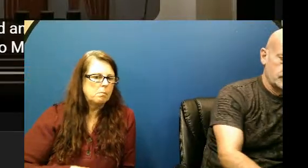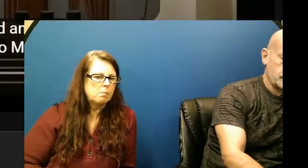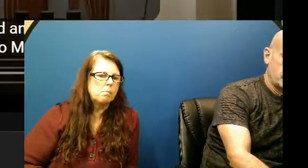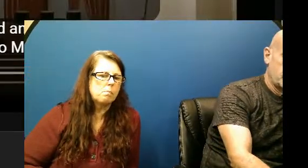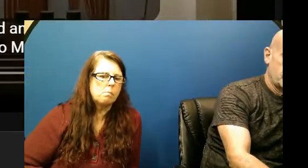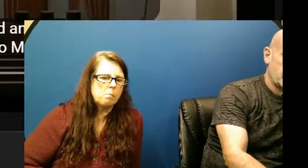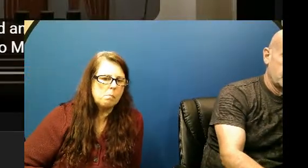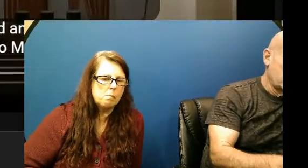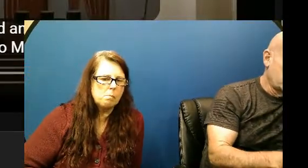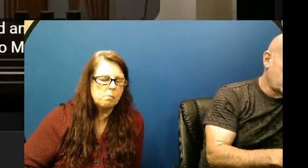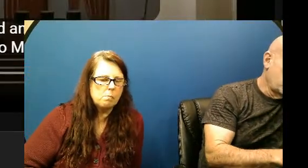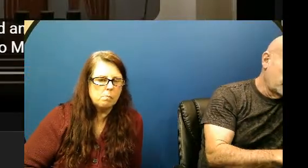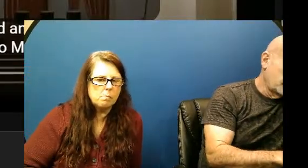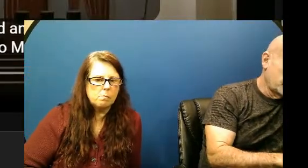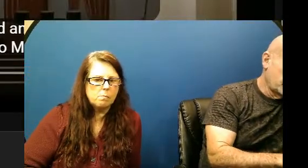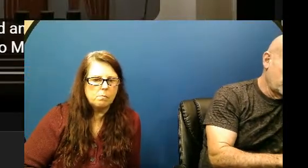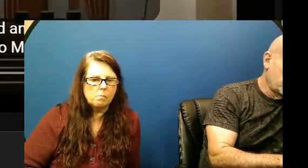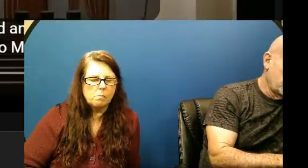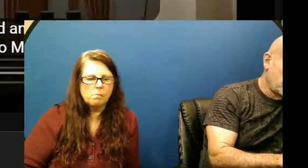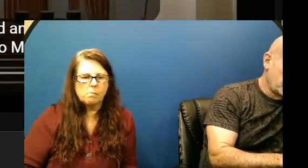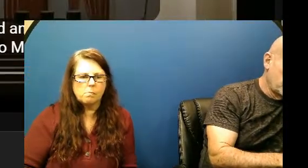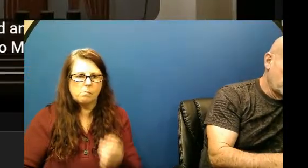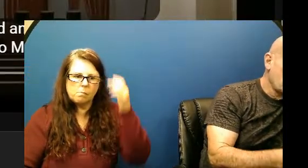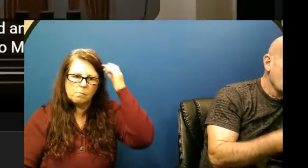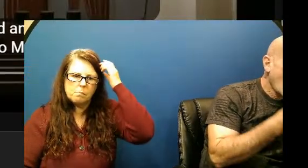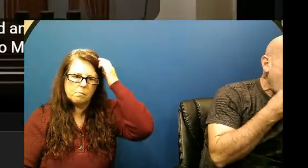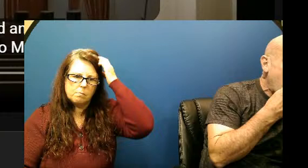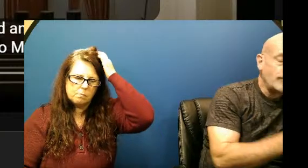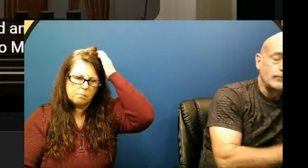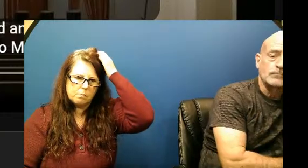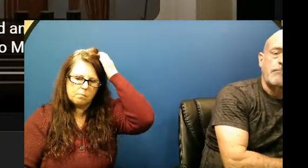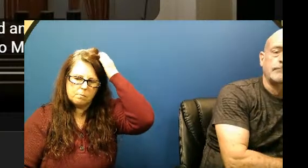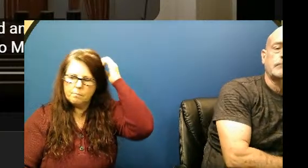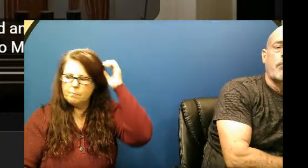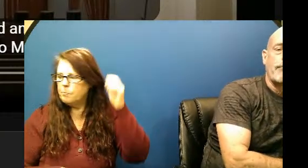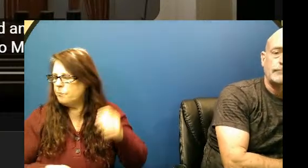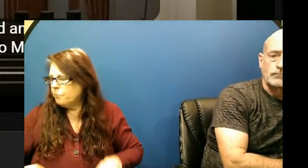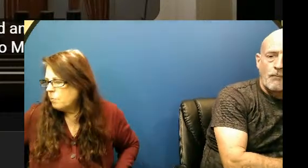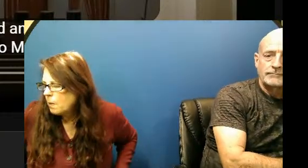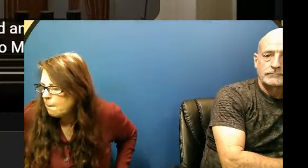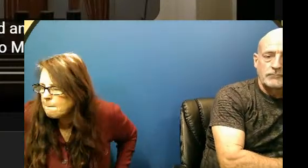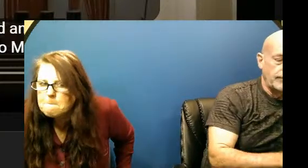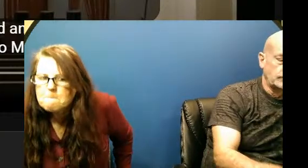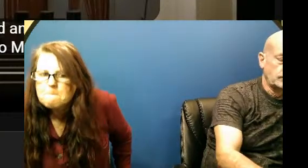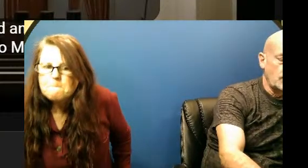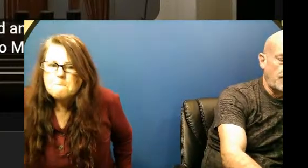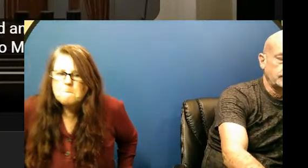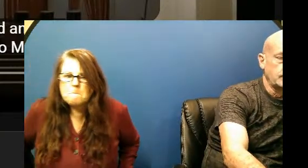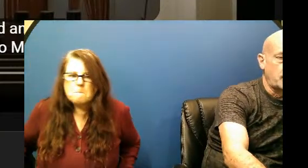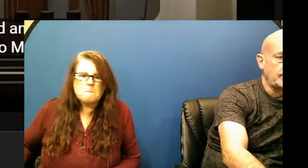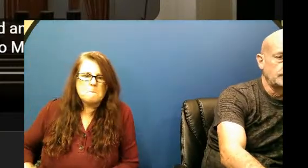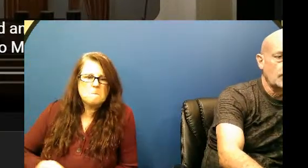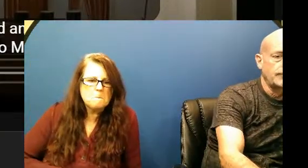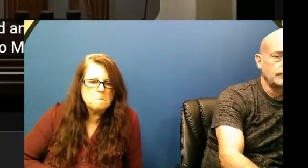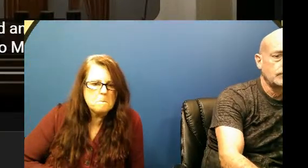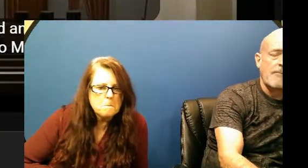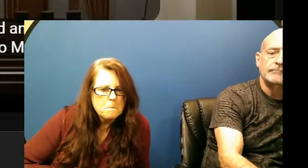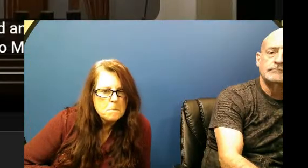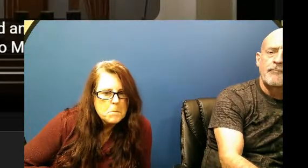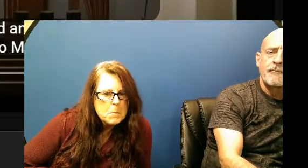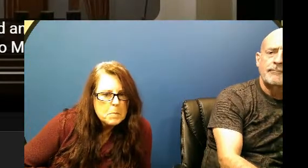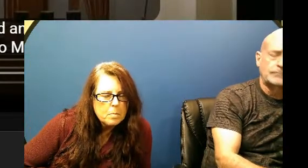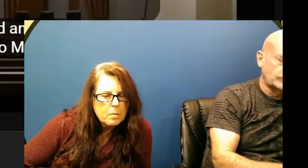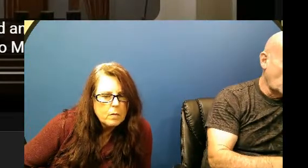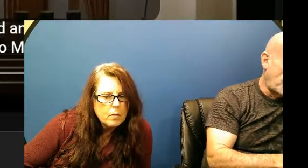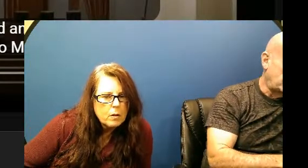Presented a number of potential risks, right? With foreign adversaries using covert